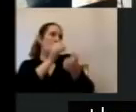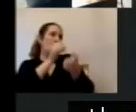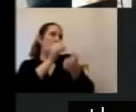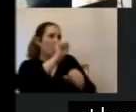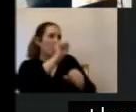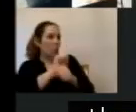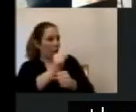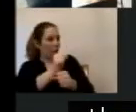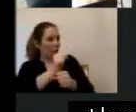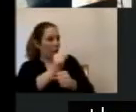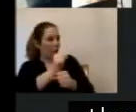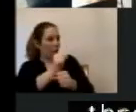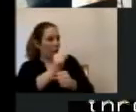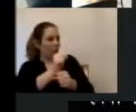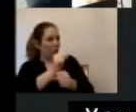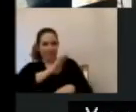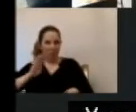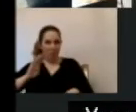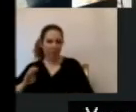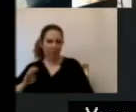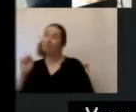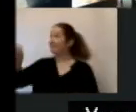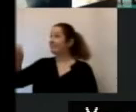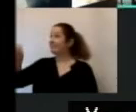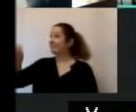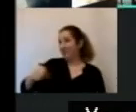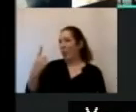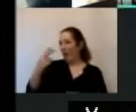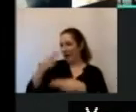his hand raised. I finally figured out how to raise my hand.